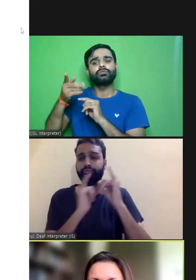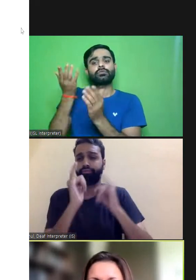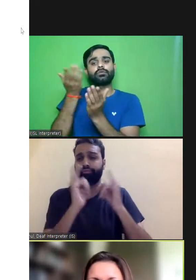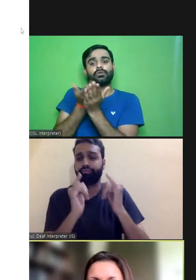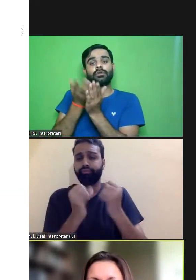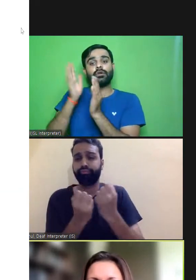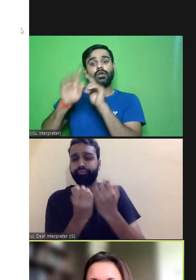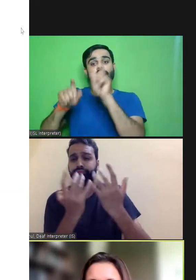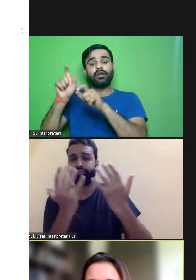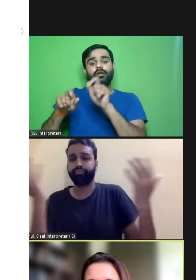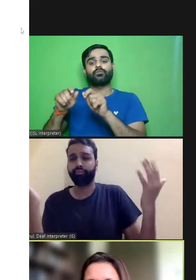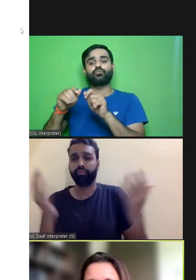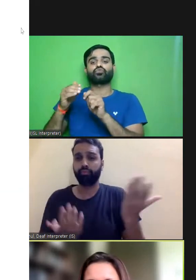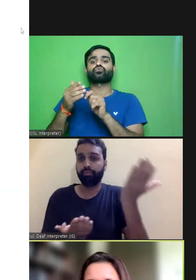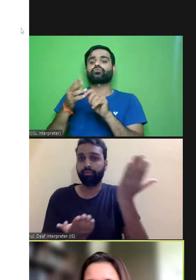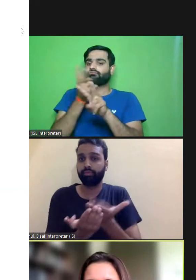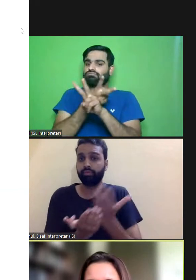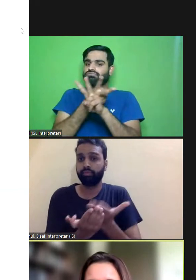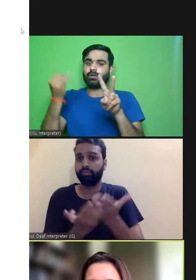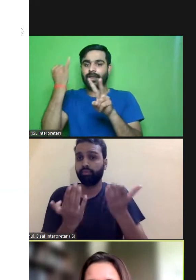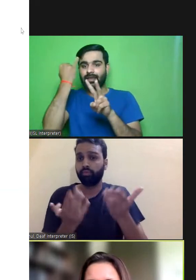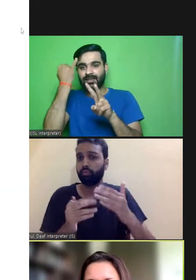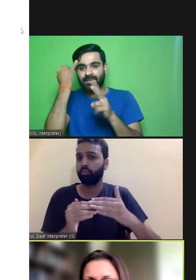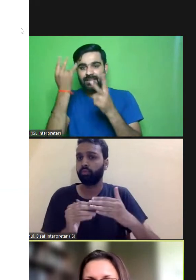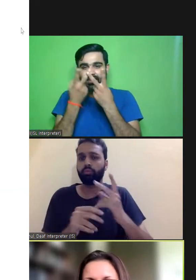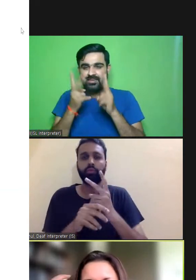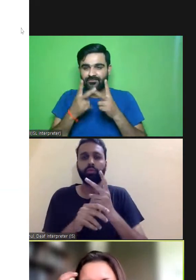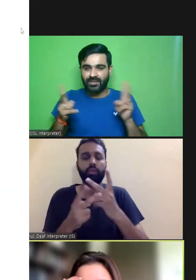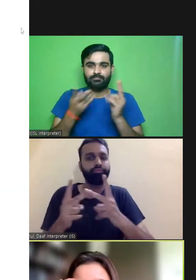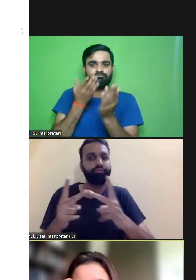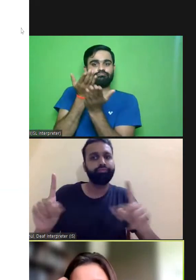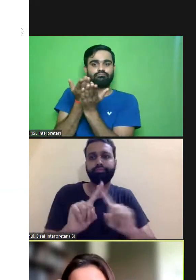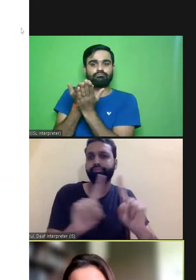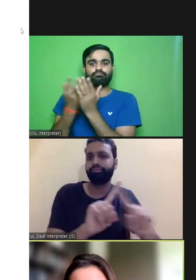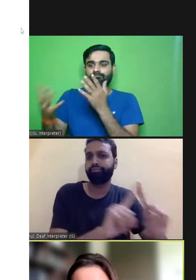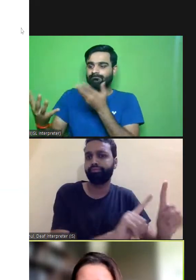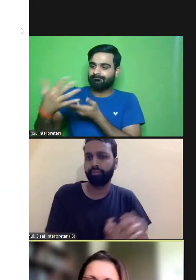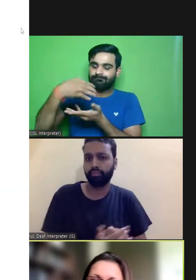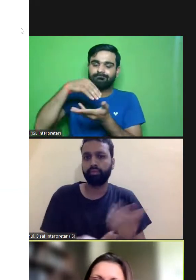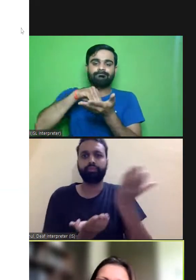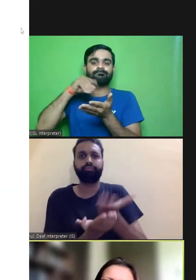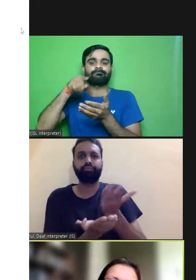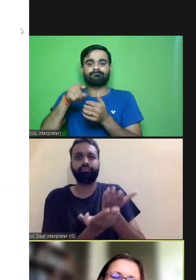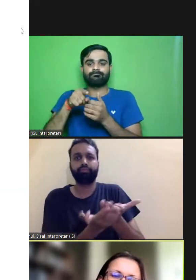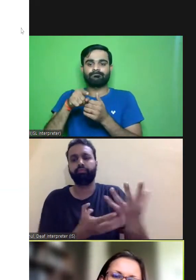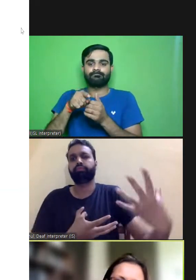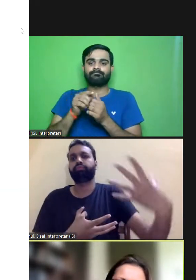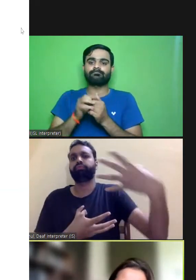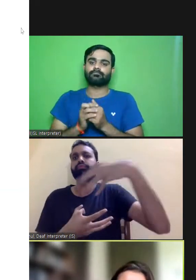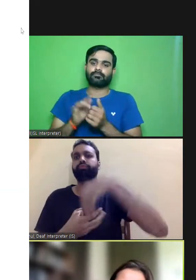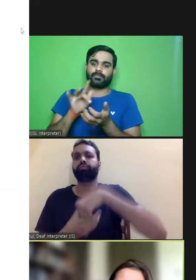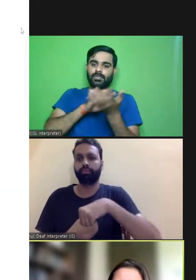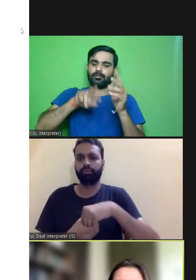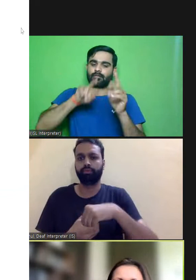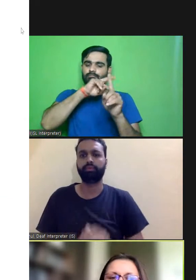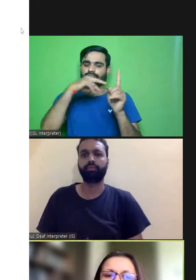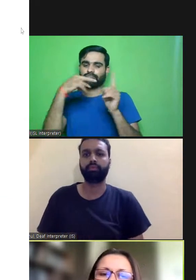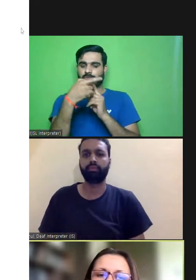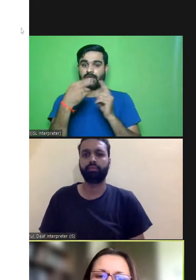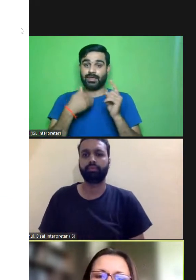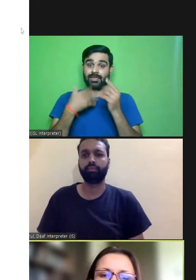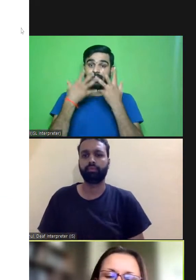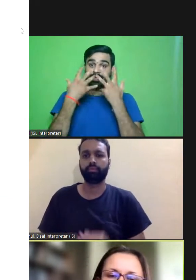have produced and they have taken from those from this study. I want